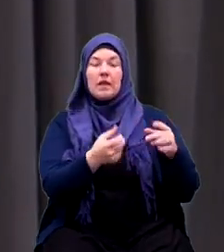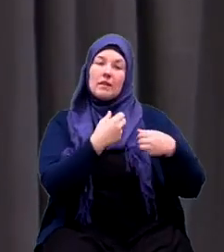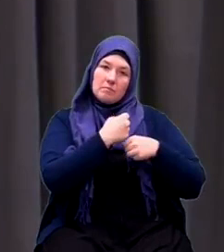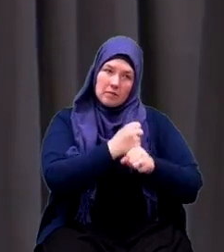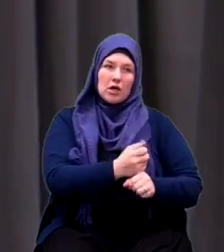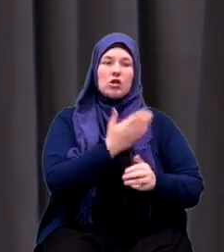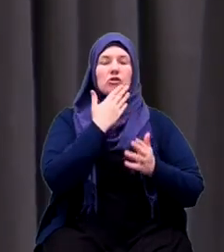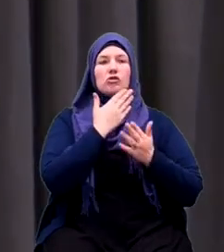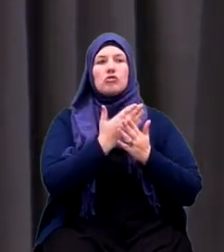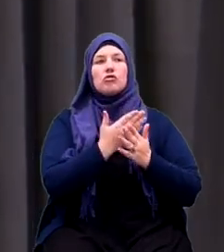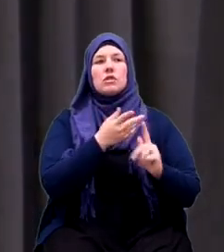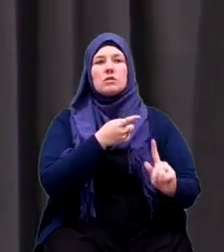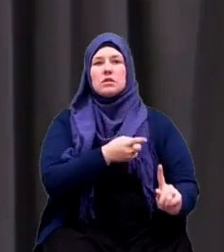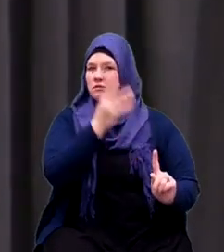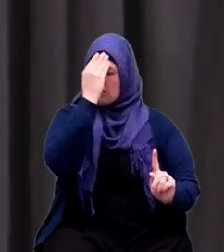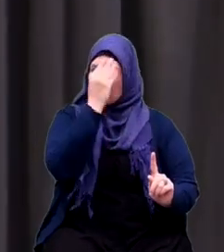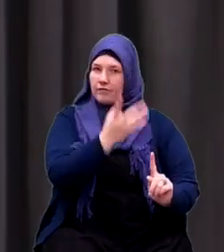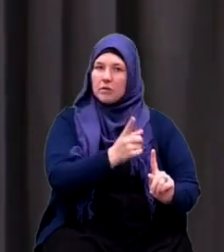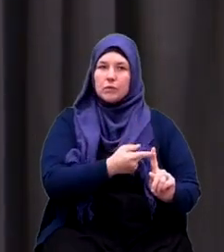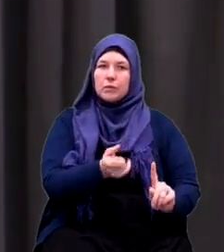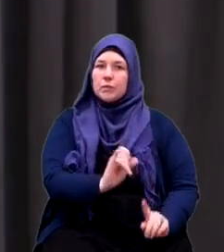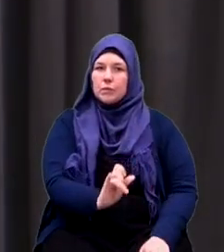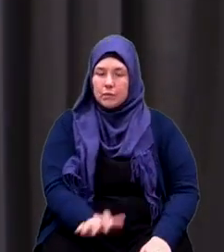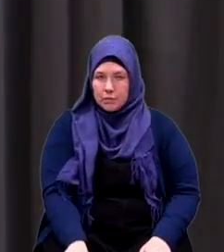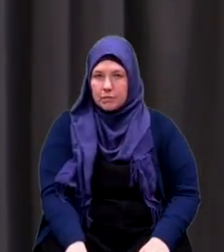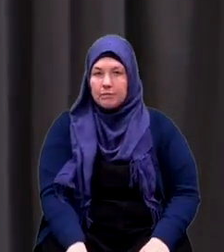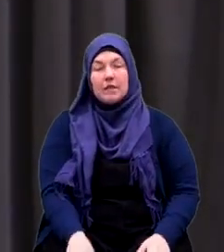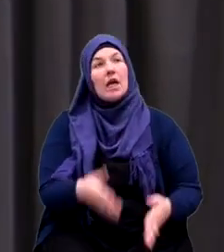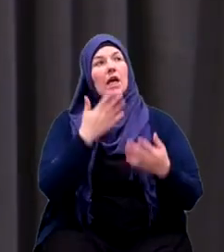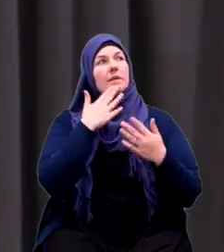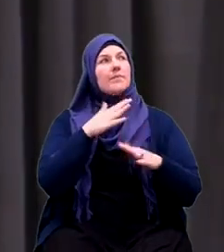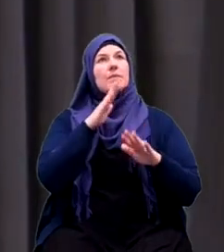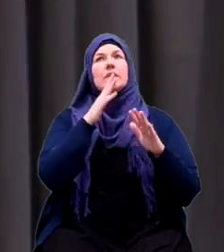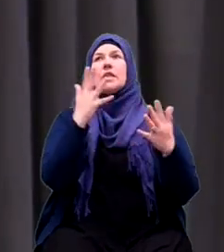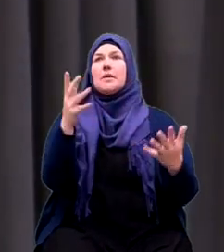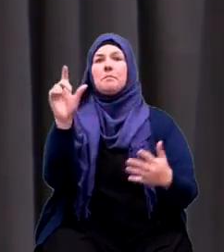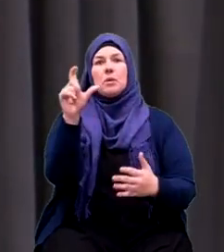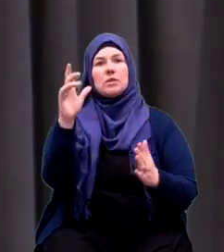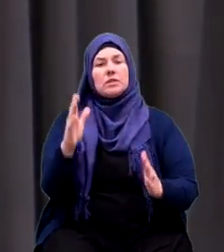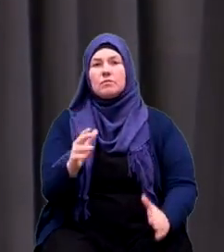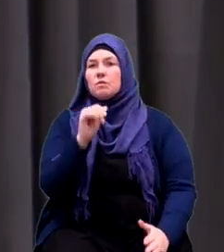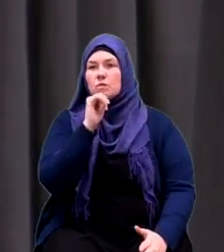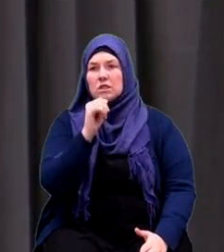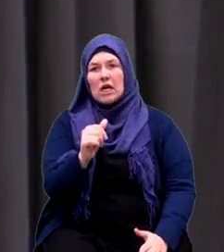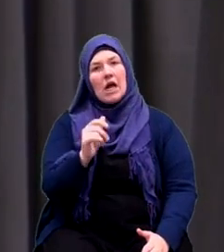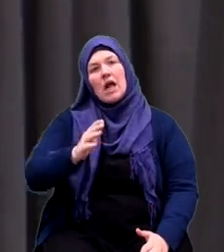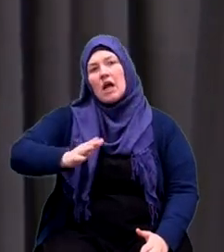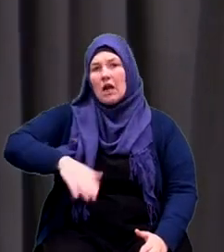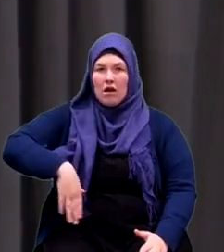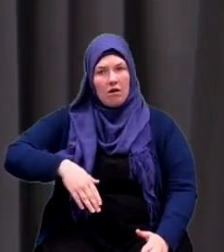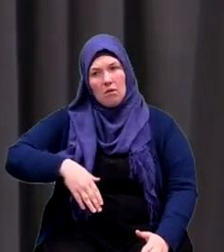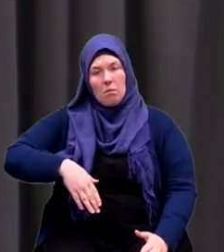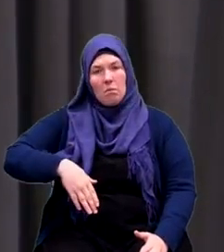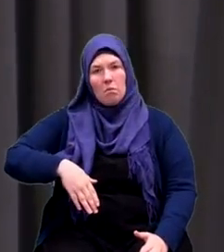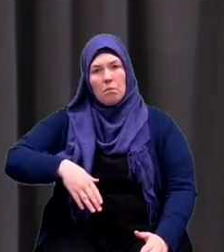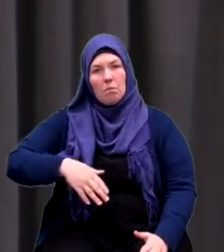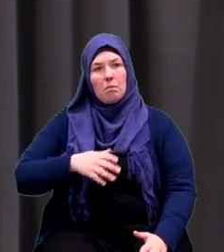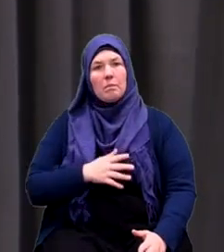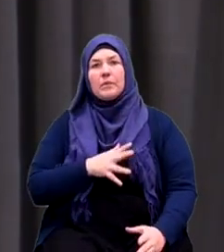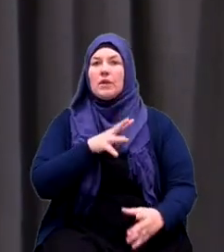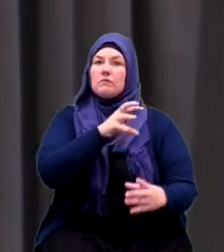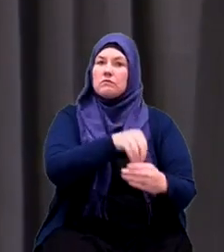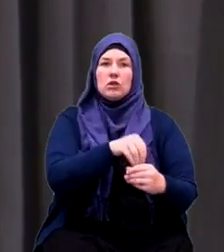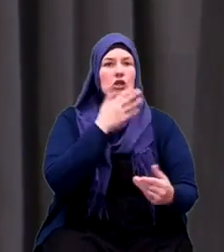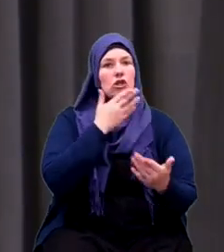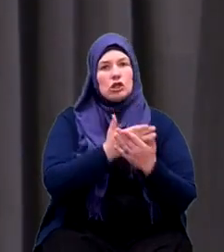good source of information as well. Alhamdulillah, Muslims were not late jumping on the good side